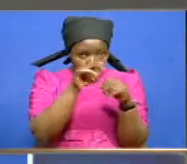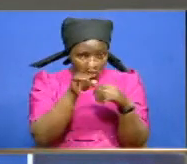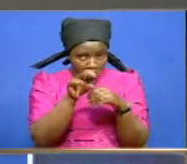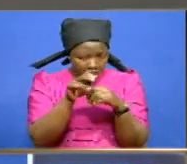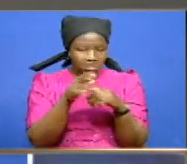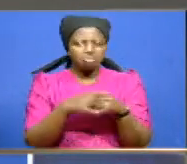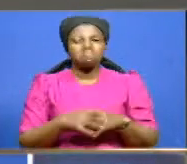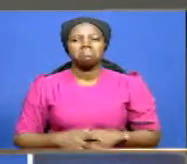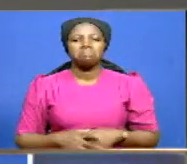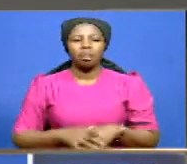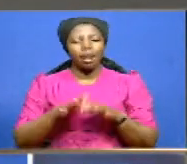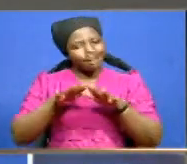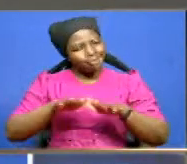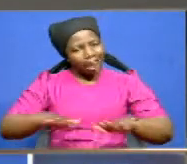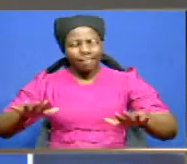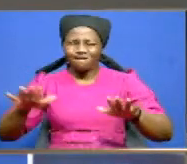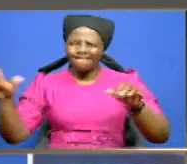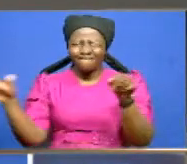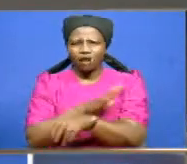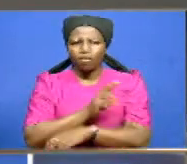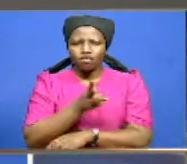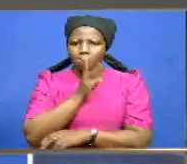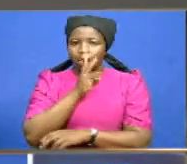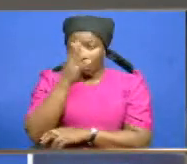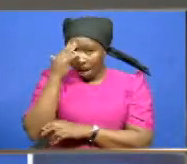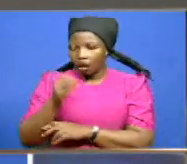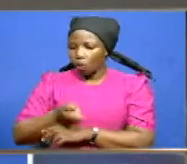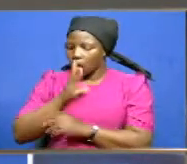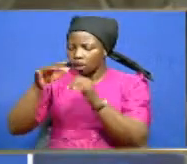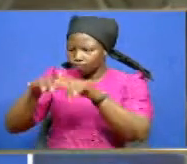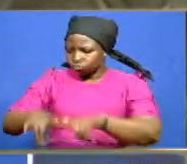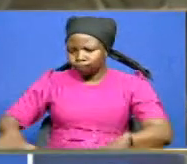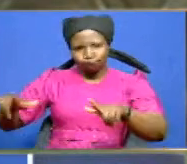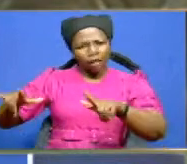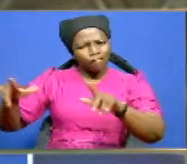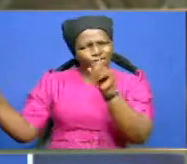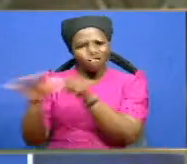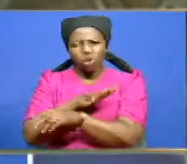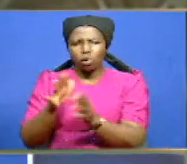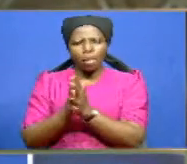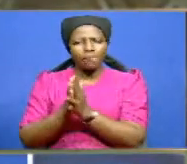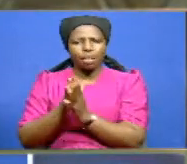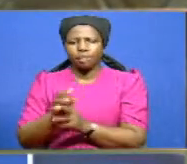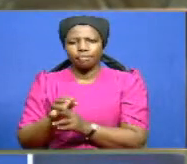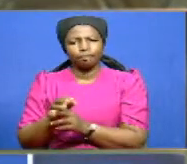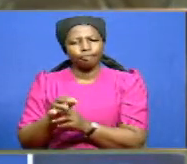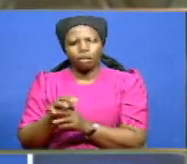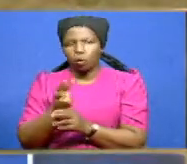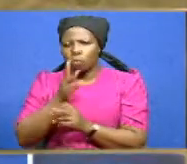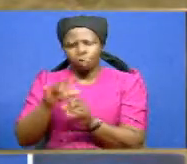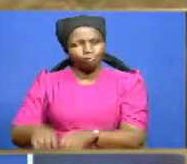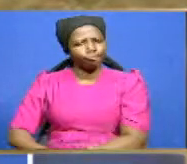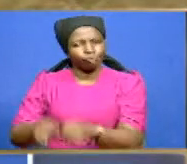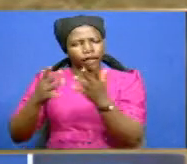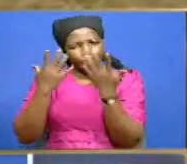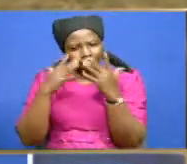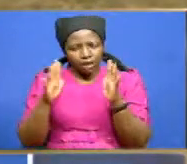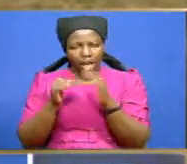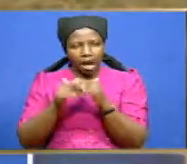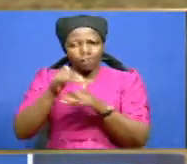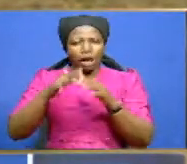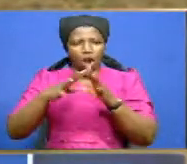with waters after Lake Baringo broke its banks from heavy downpour associated with the long rains. The bulging lake has